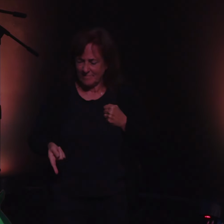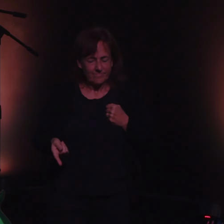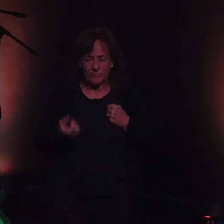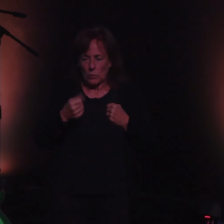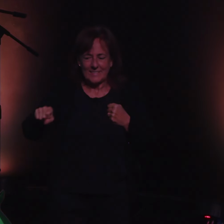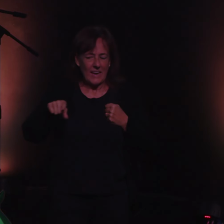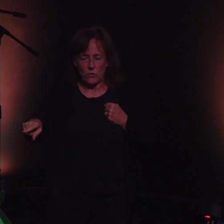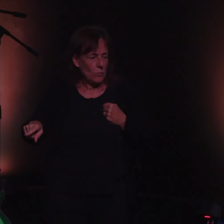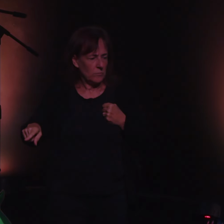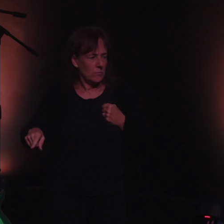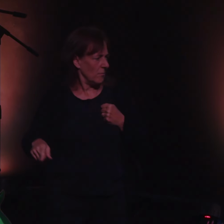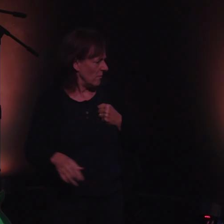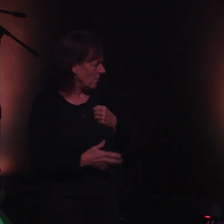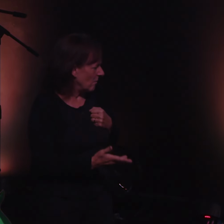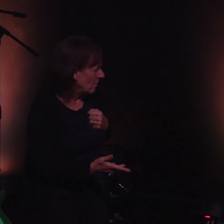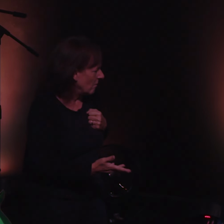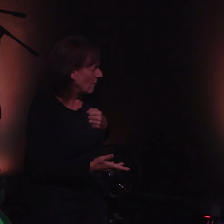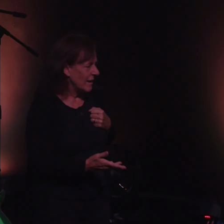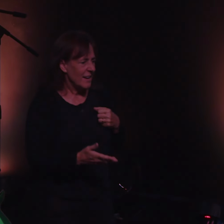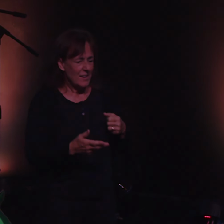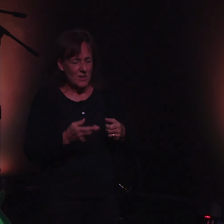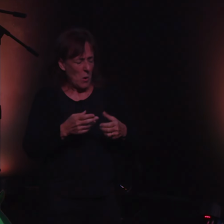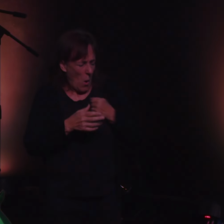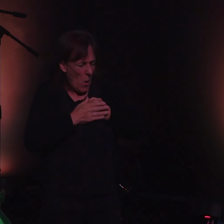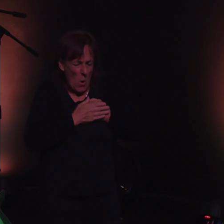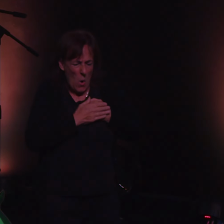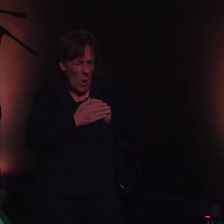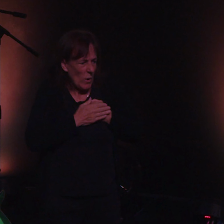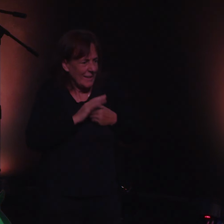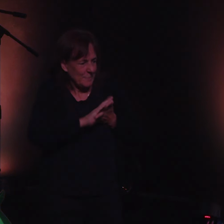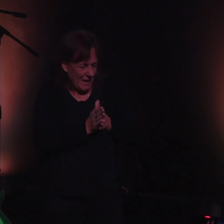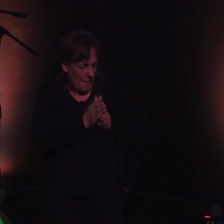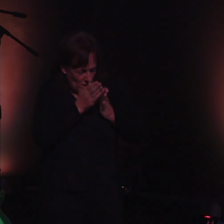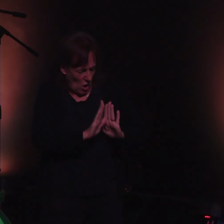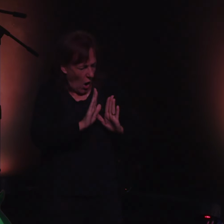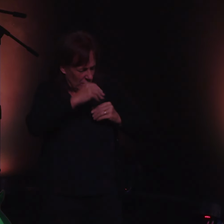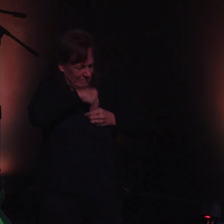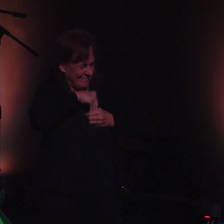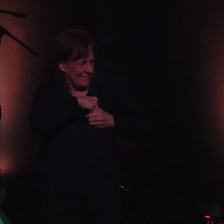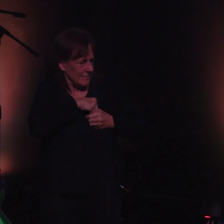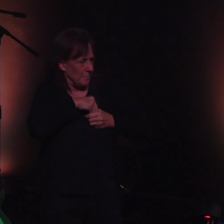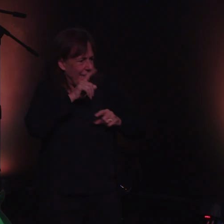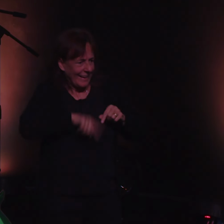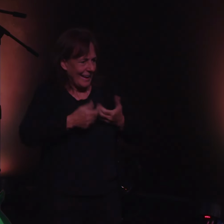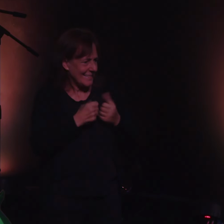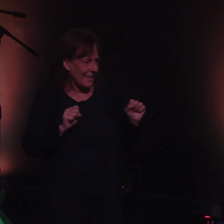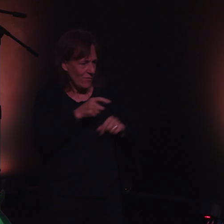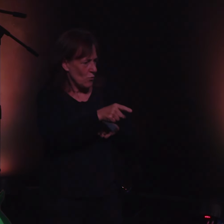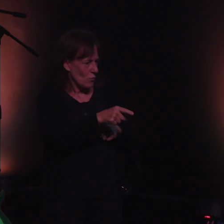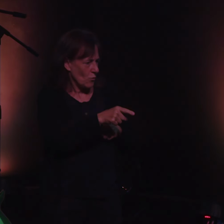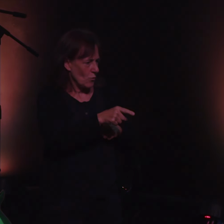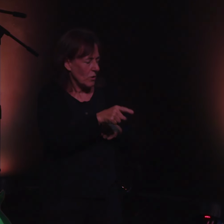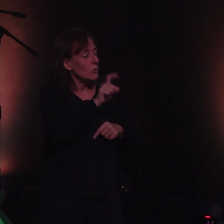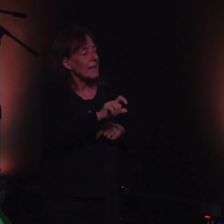can't save you. You're holding it so closely. It's become your God. It can't save you. You